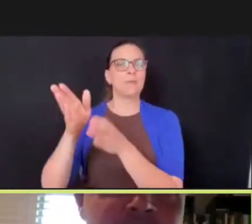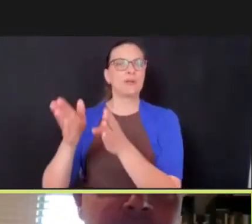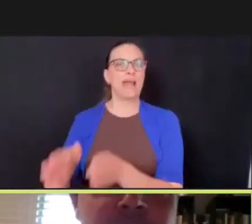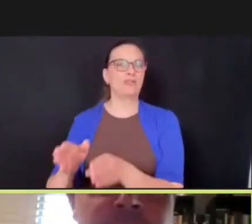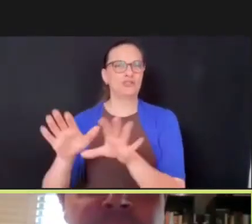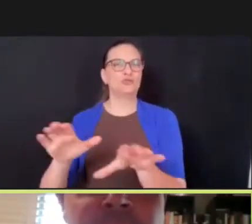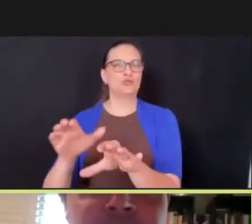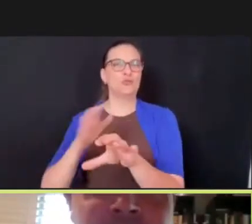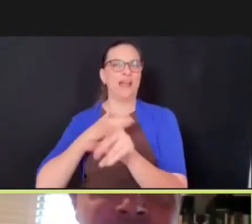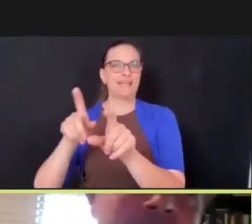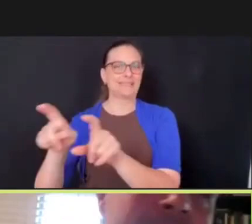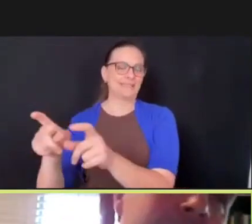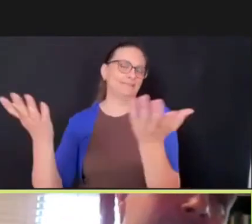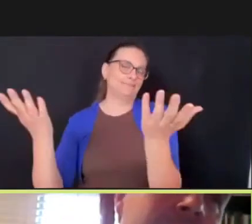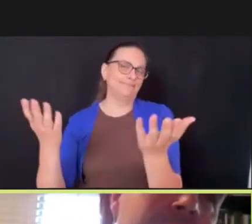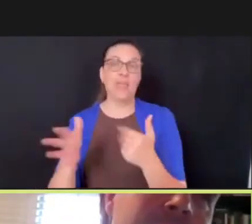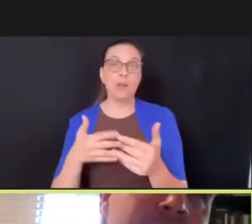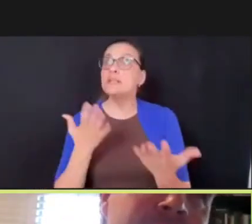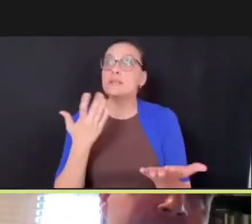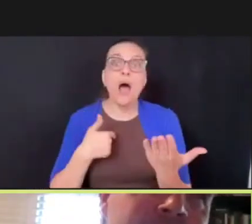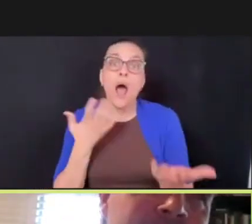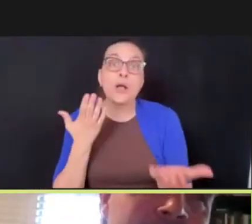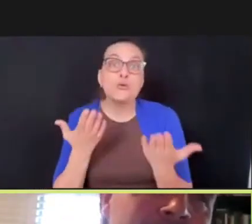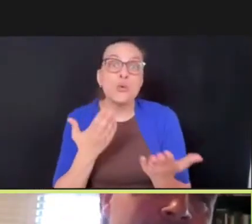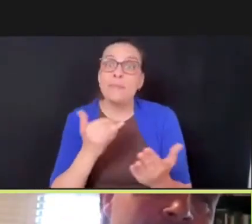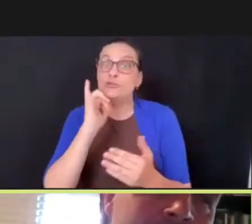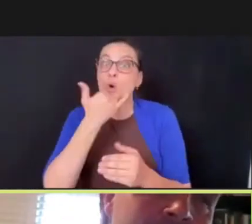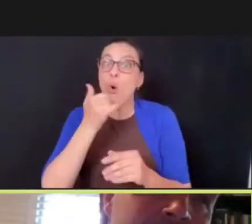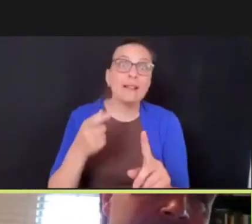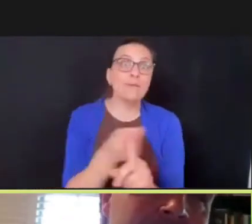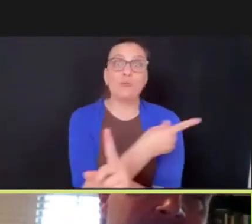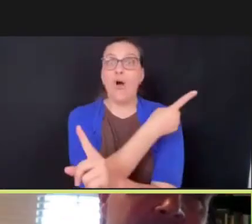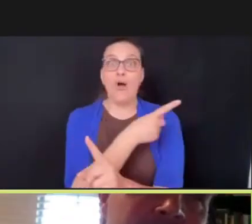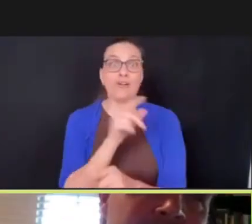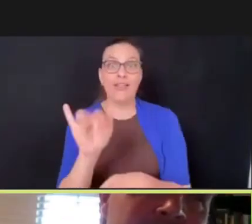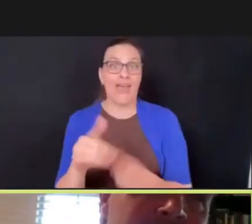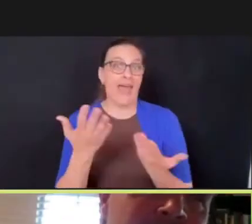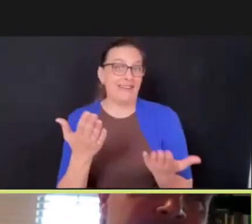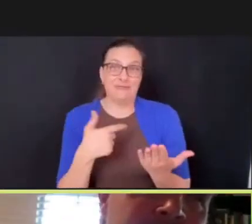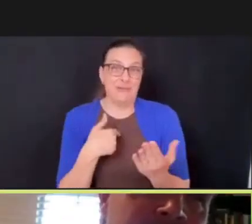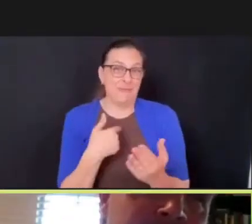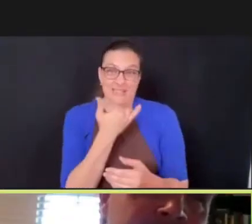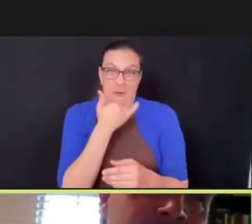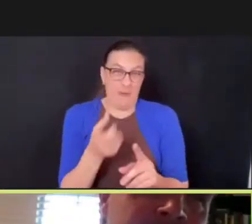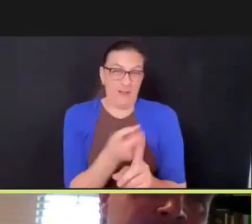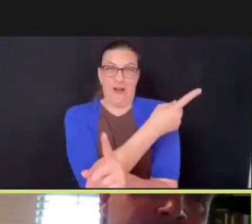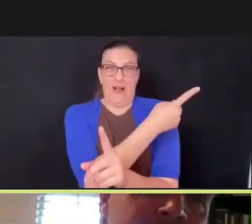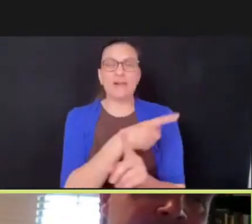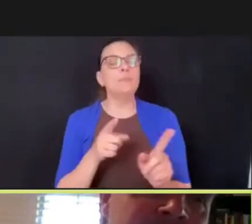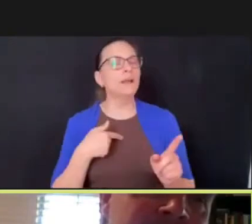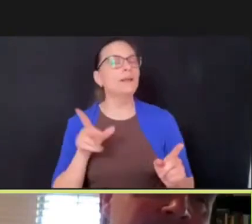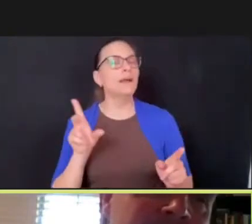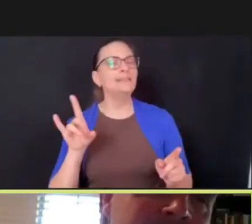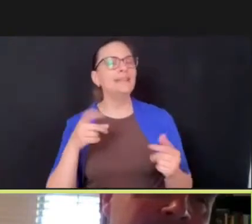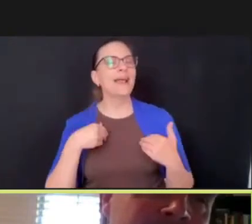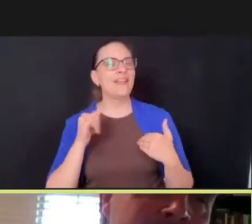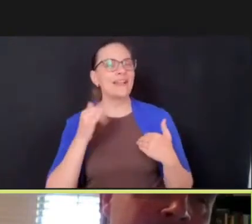I could be totally wrong on that. I could be totally wrong, but I had that experience at least one time, and it was kind of